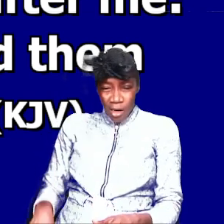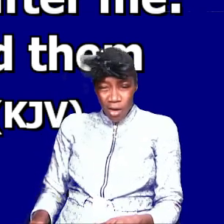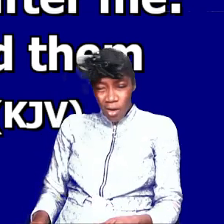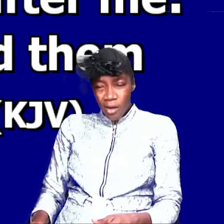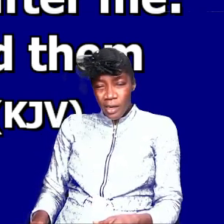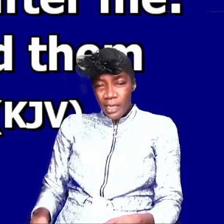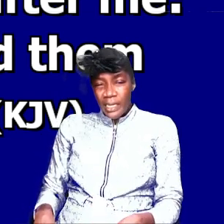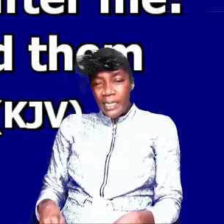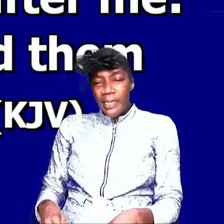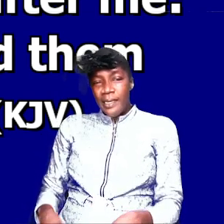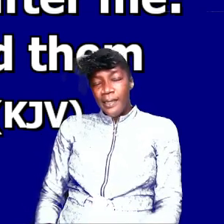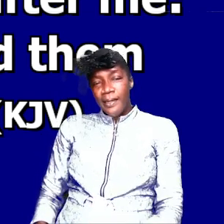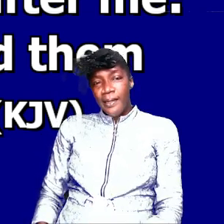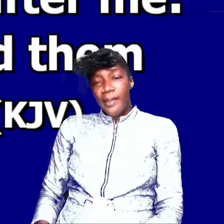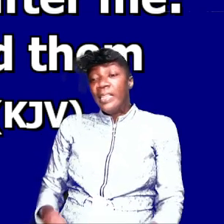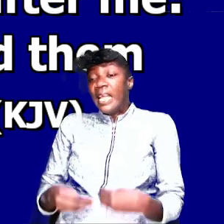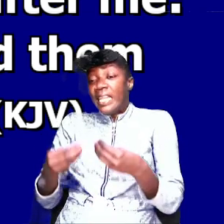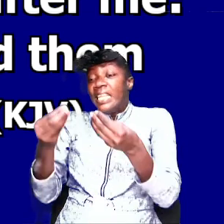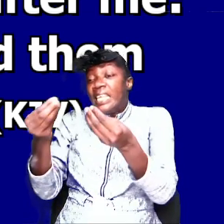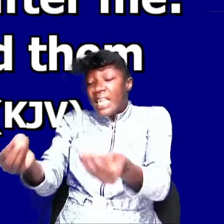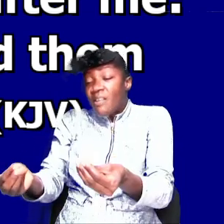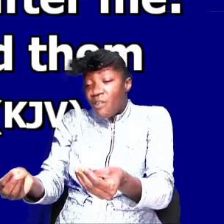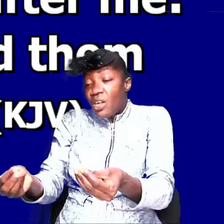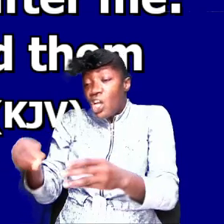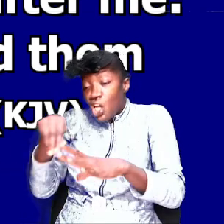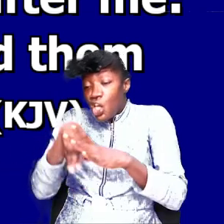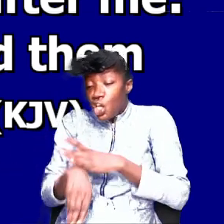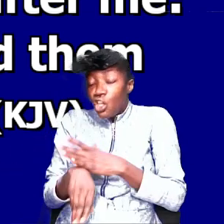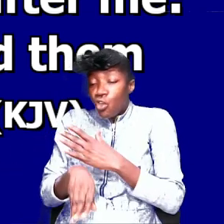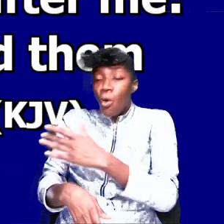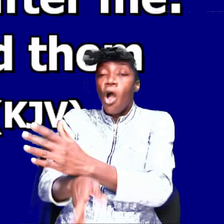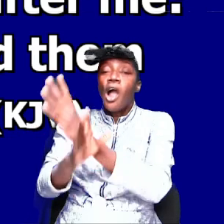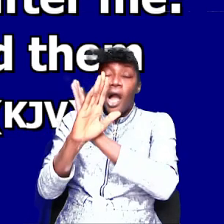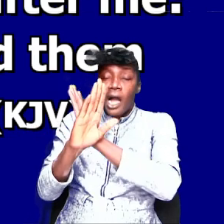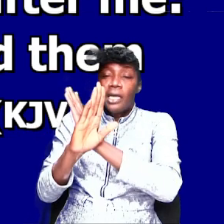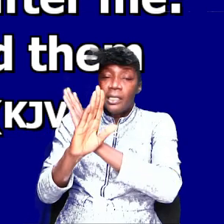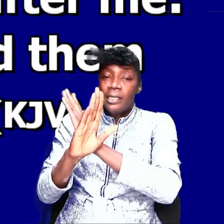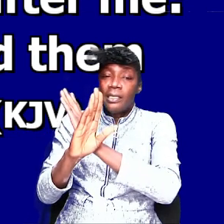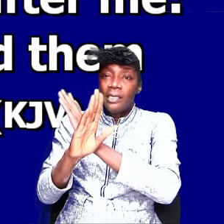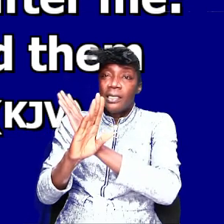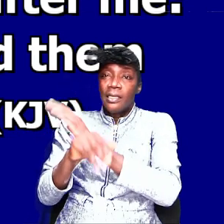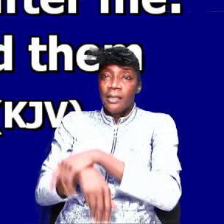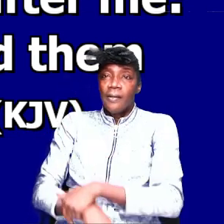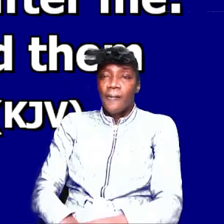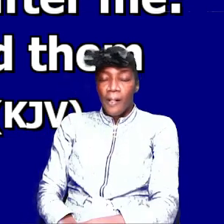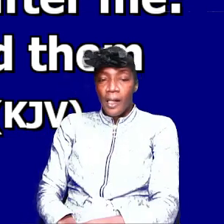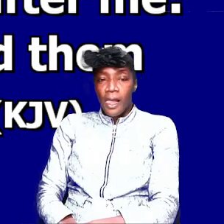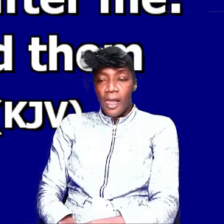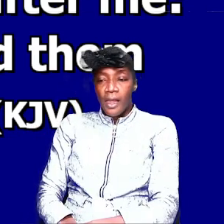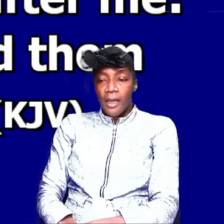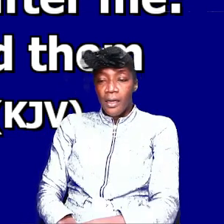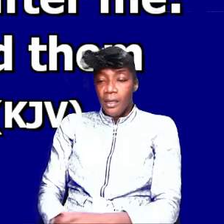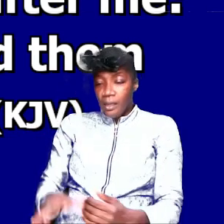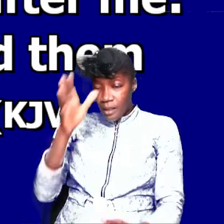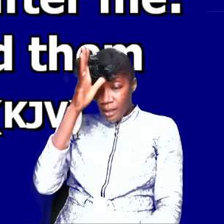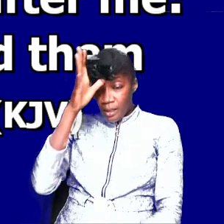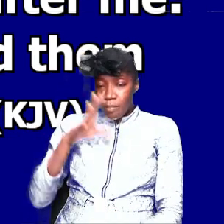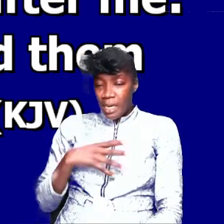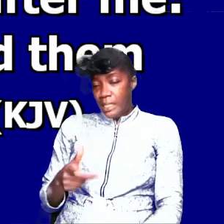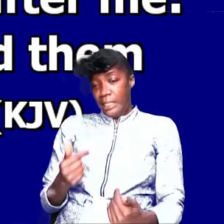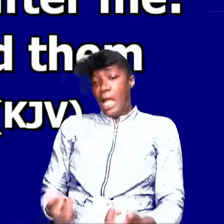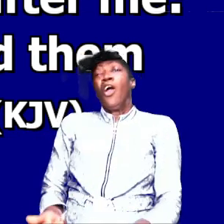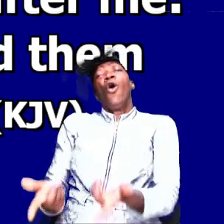given them into our hands. And when they went over there, the man said to them, come